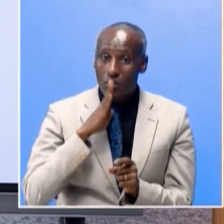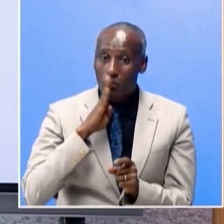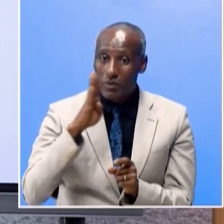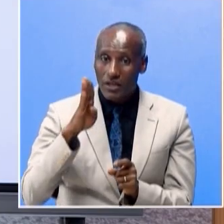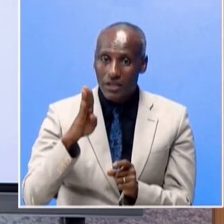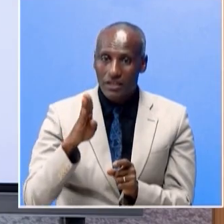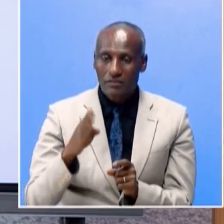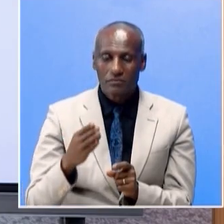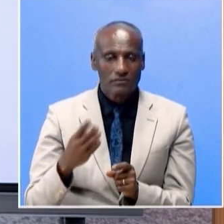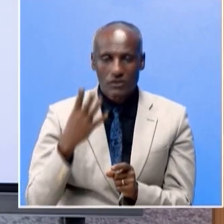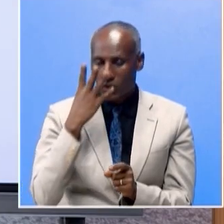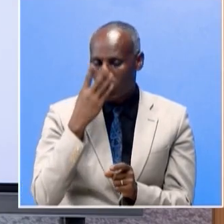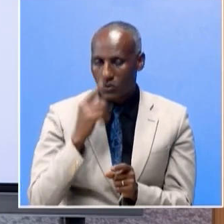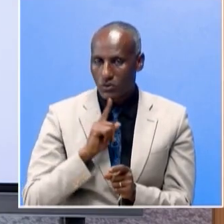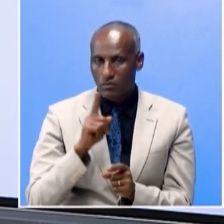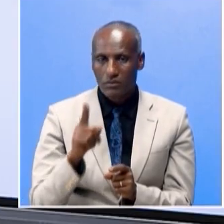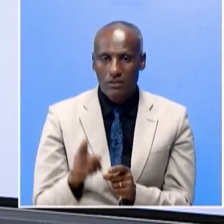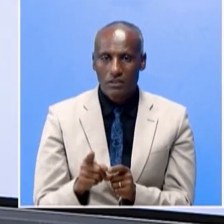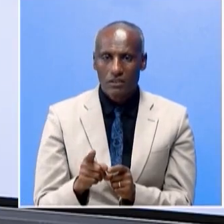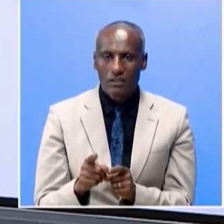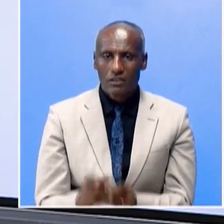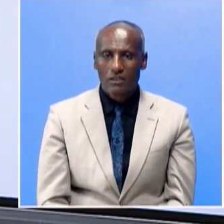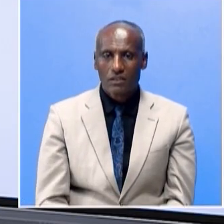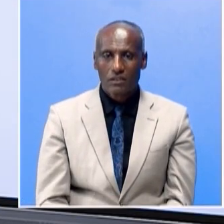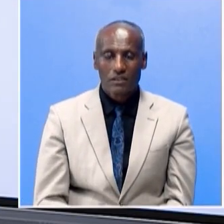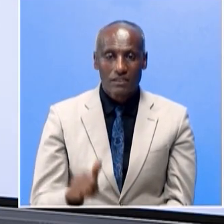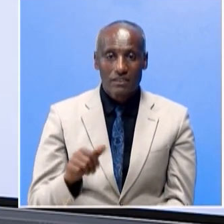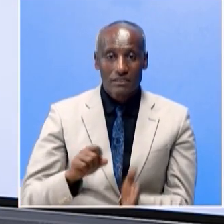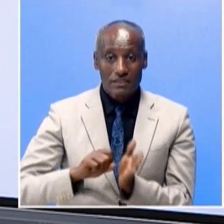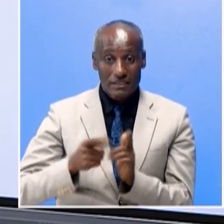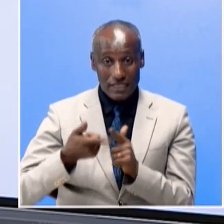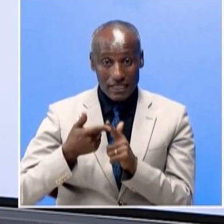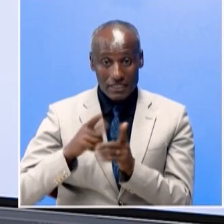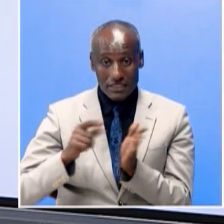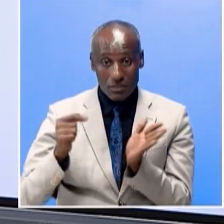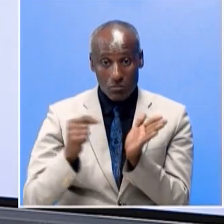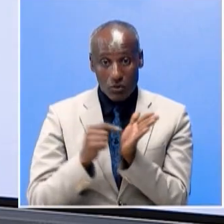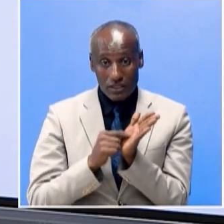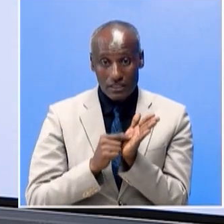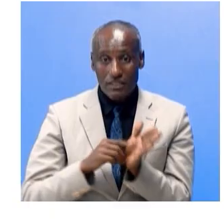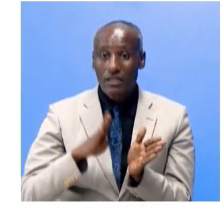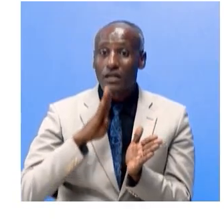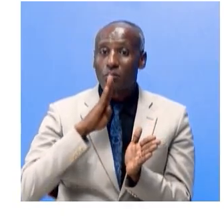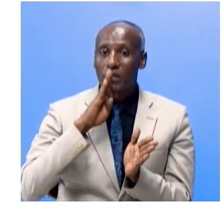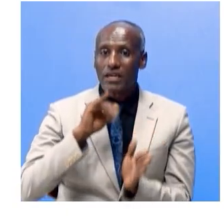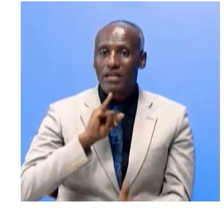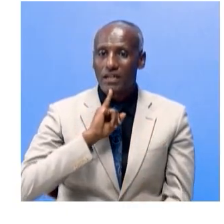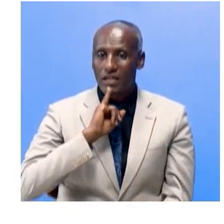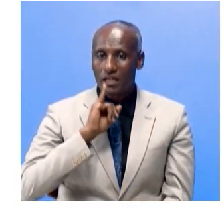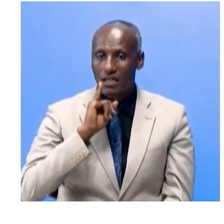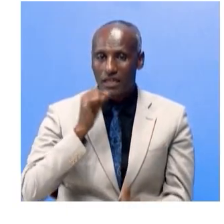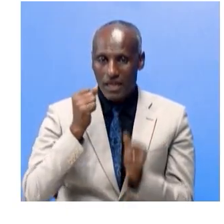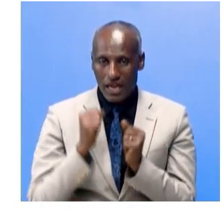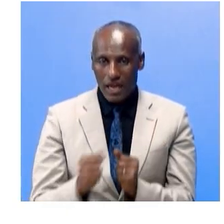Nice student. Okay, so why don't you go to about the next point here? Here, be is used or be able